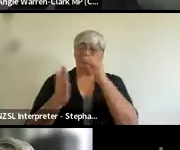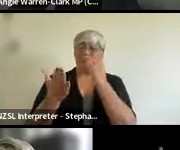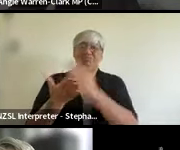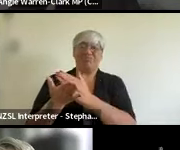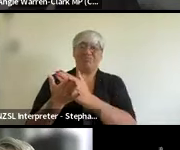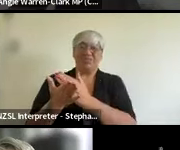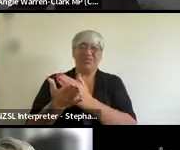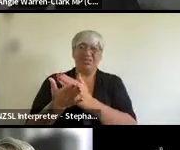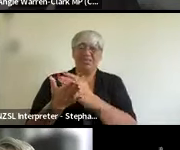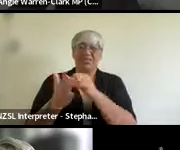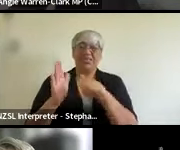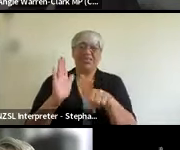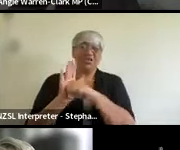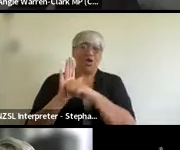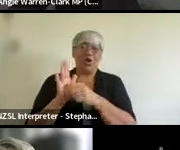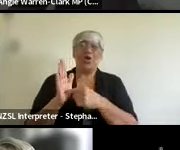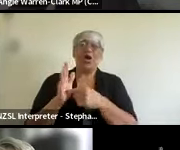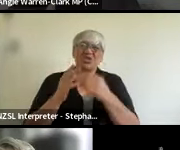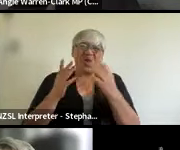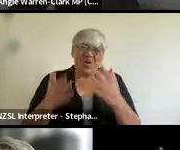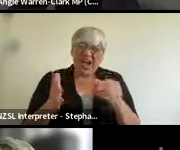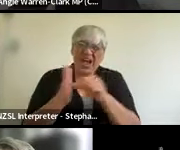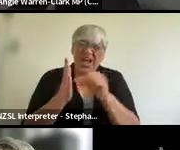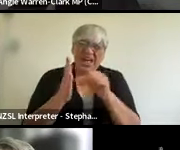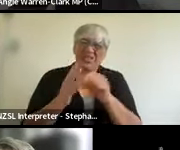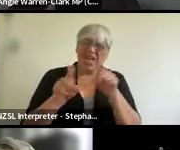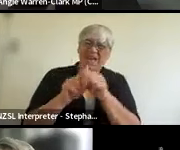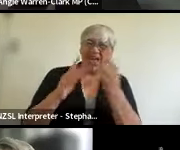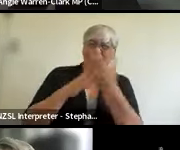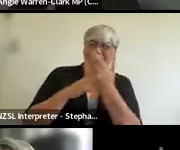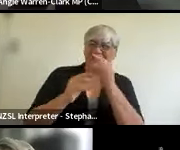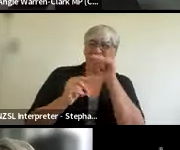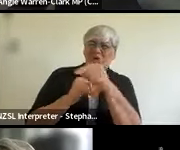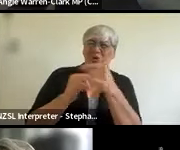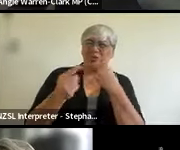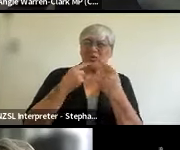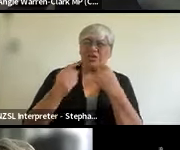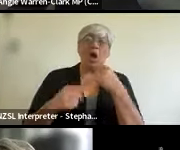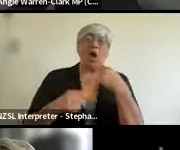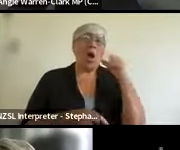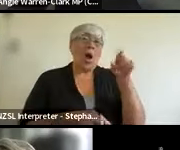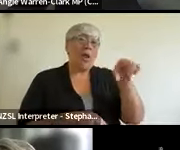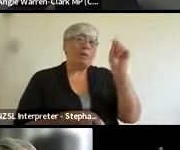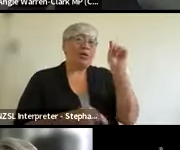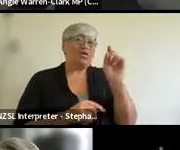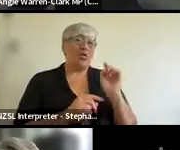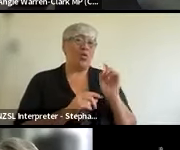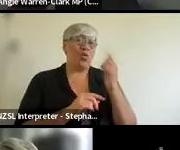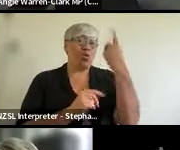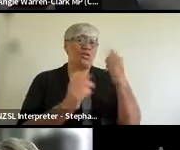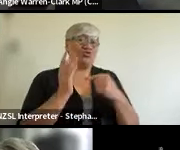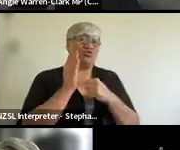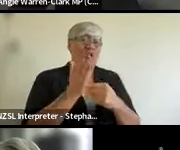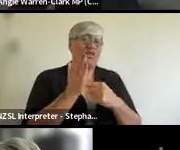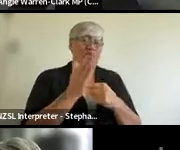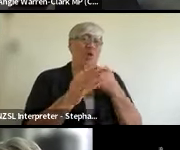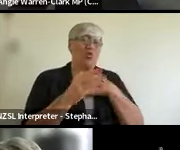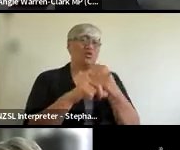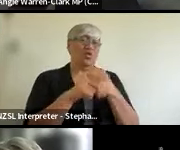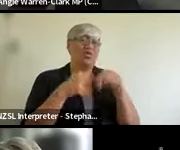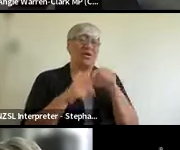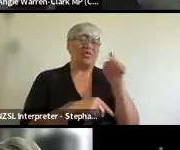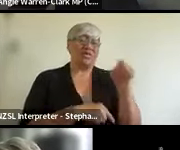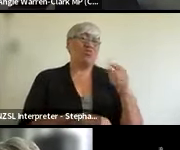way to go for access to information. I suppose I chose the Auckland transport issue to talk about because